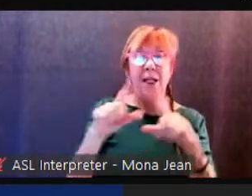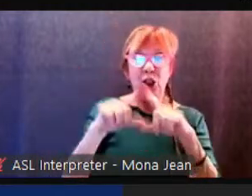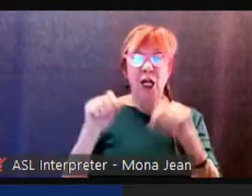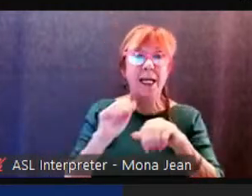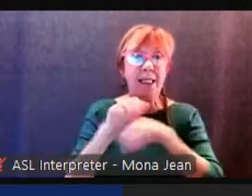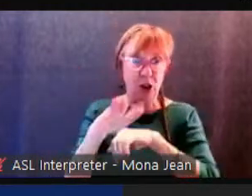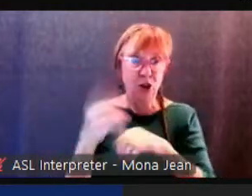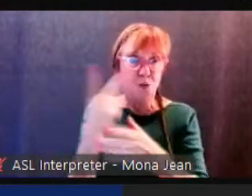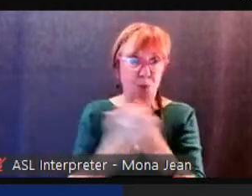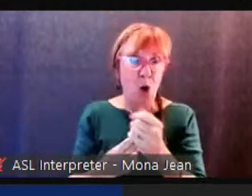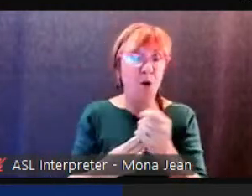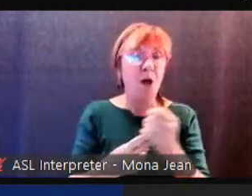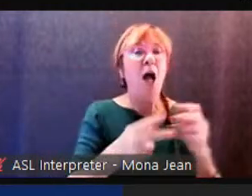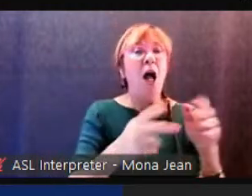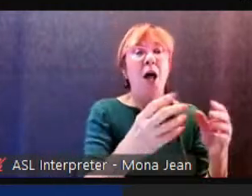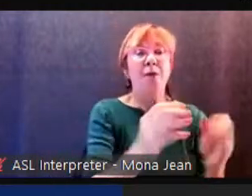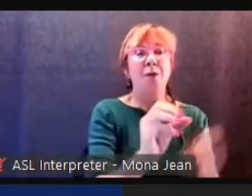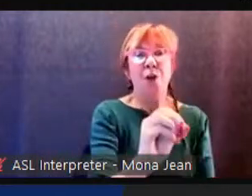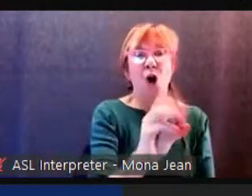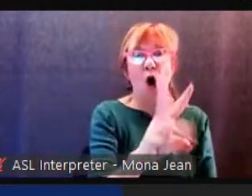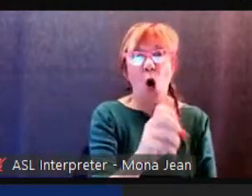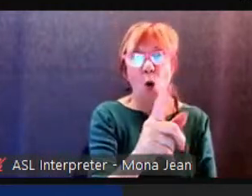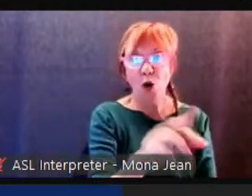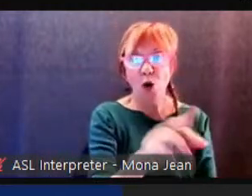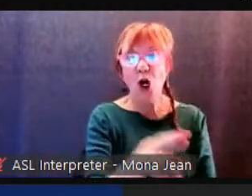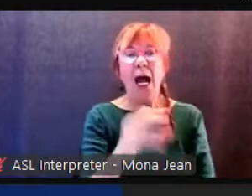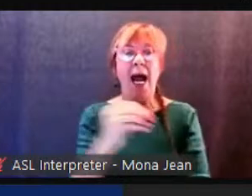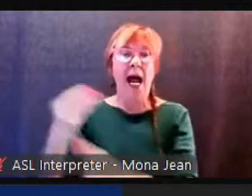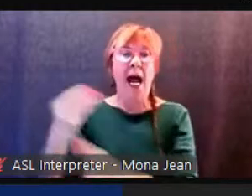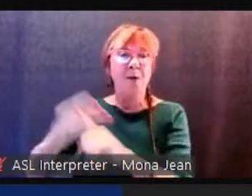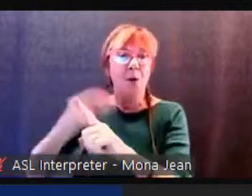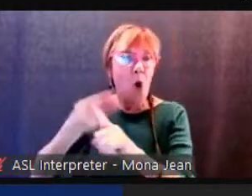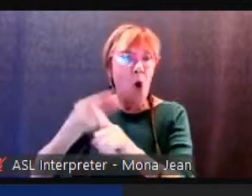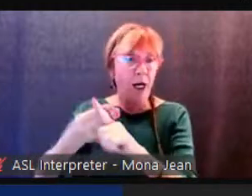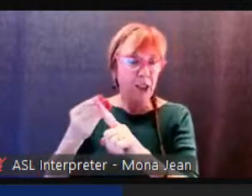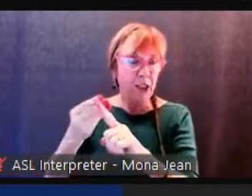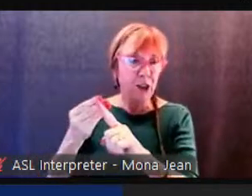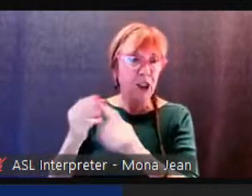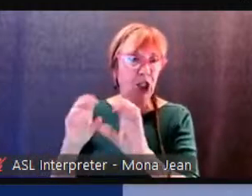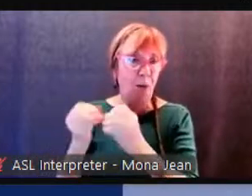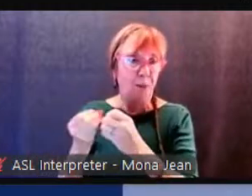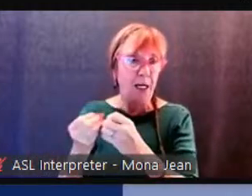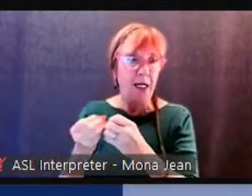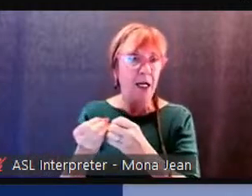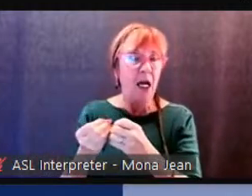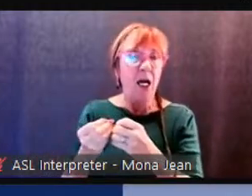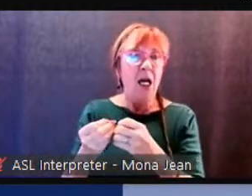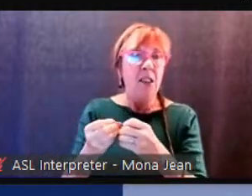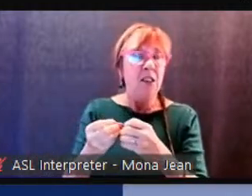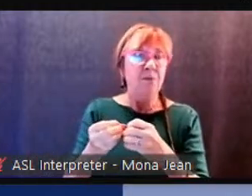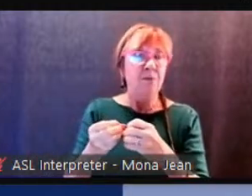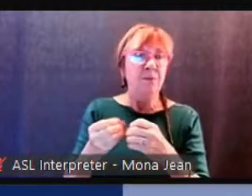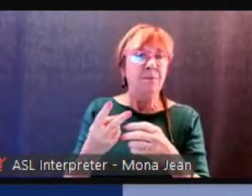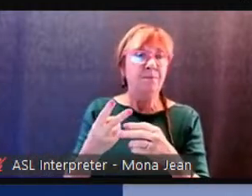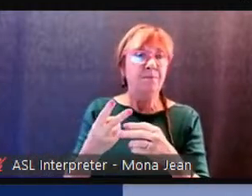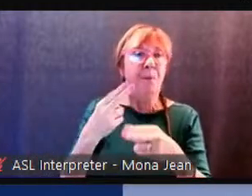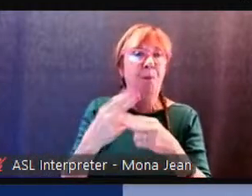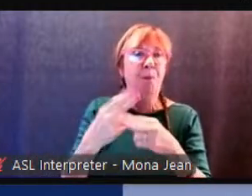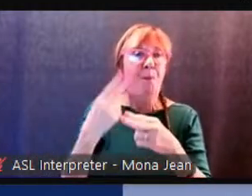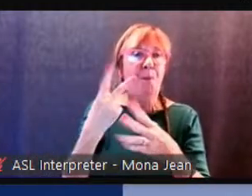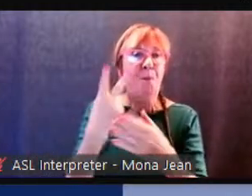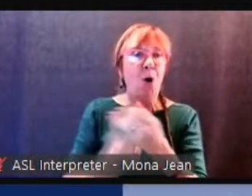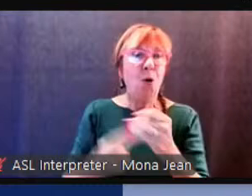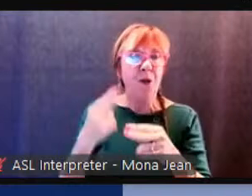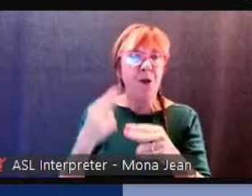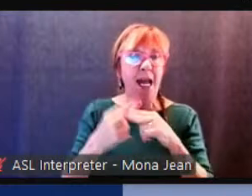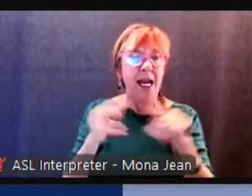company and the homeowner, where can we report this issue? Thank you very much for your question. I appreciate